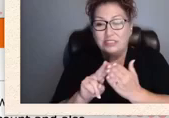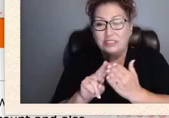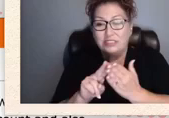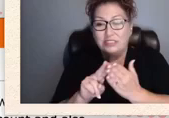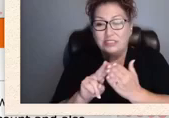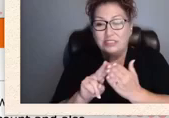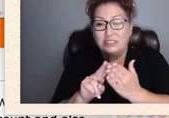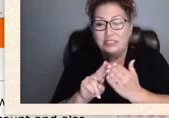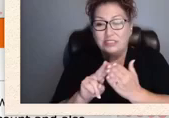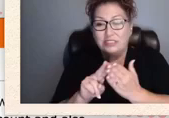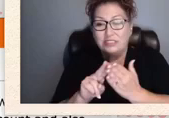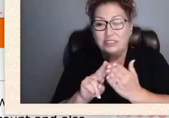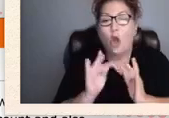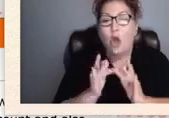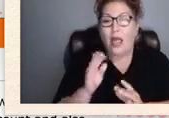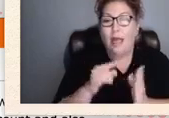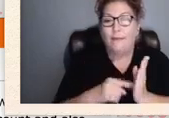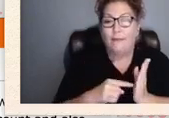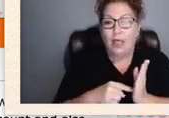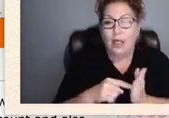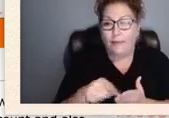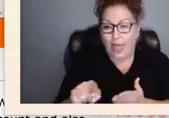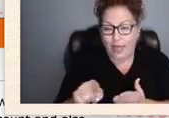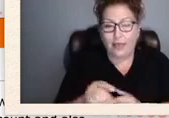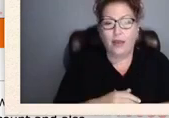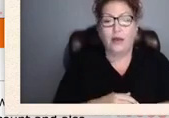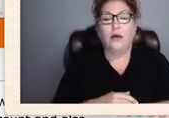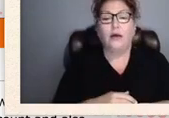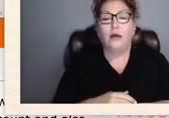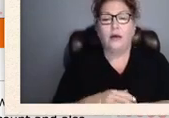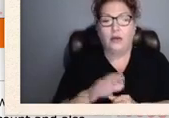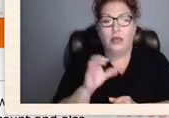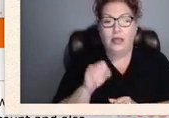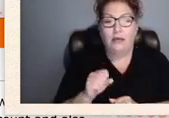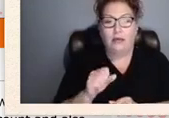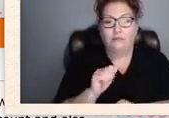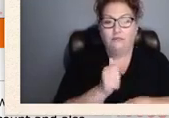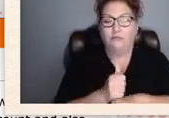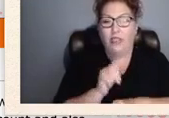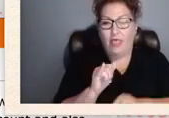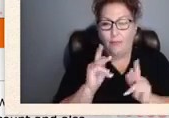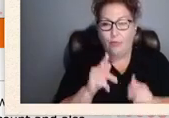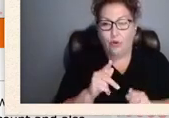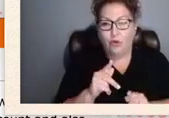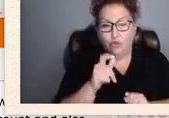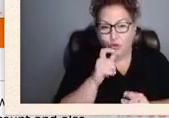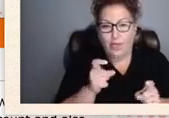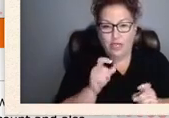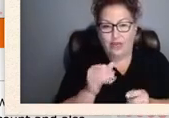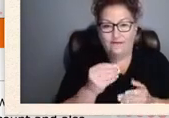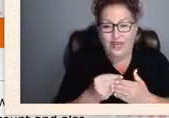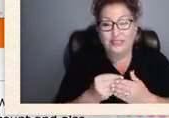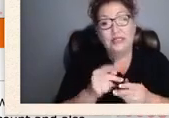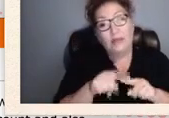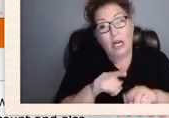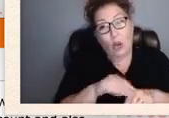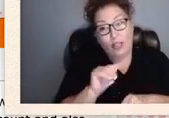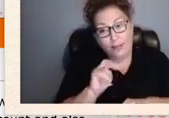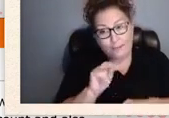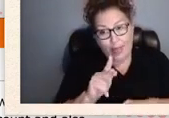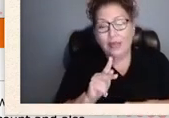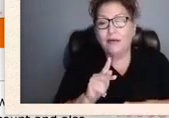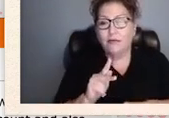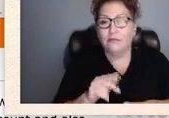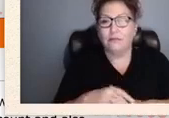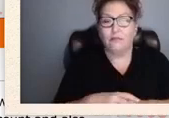can check and see and utilize and assist that individual who needs support in managing their finances. Depending on the bank, you can have alerts. So